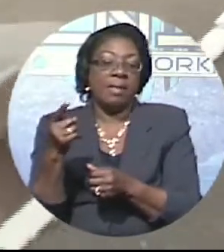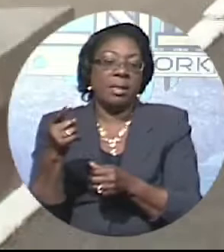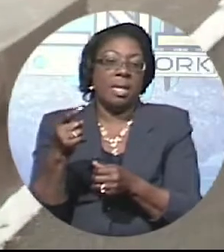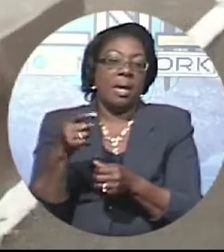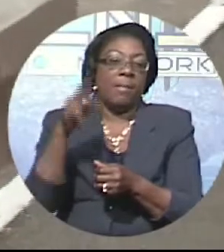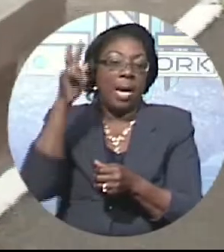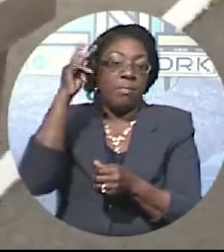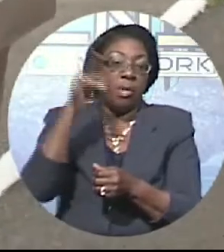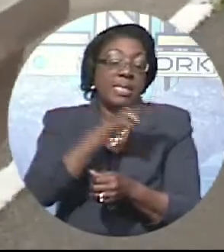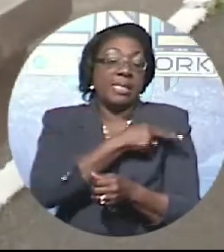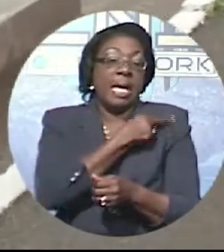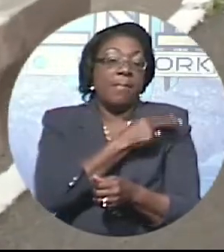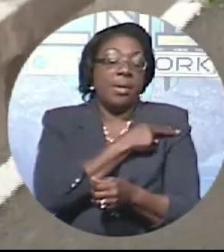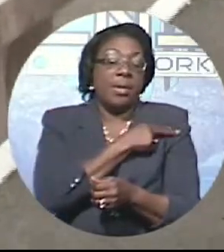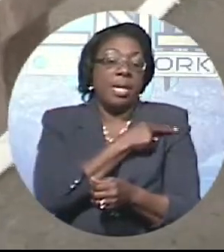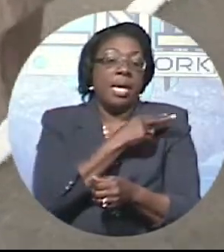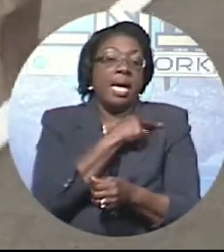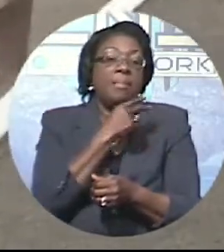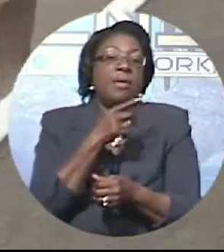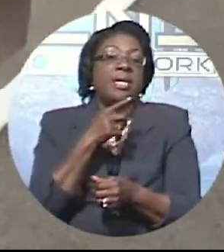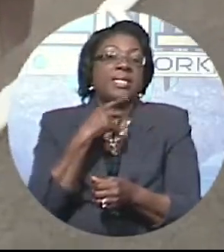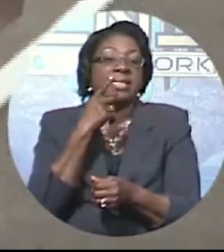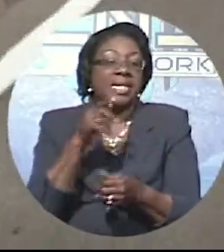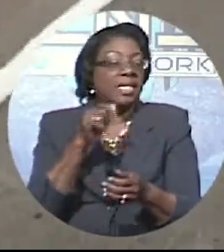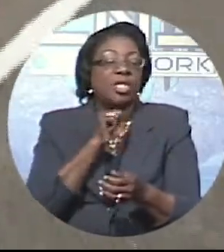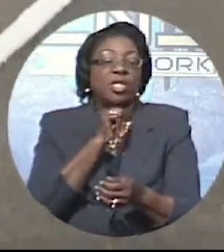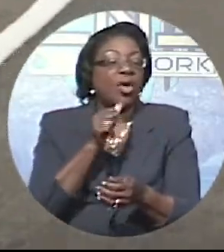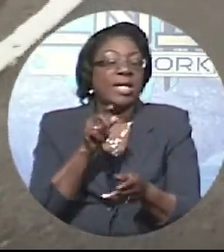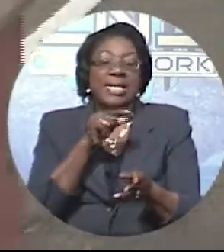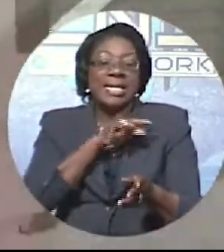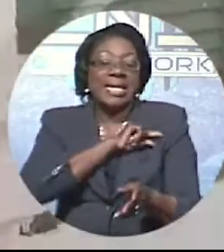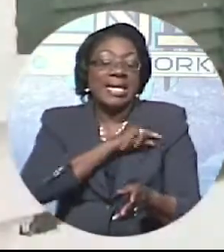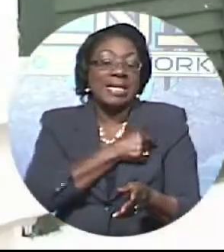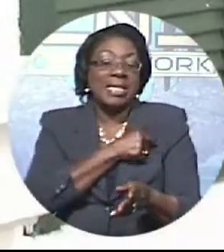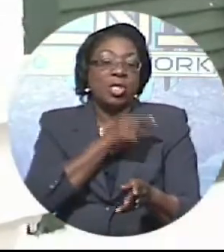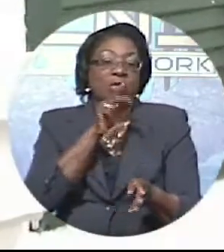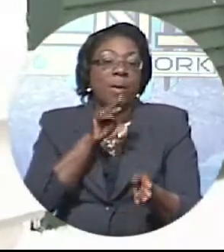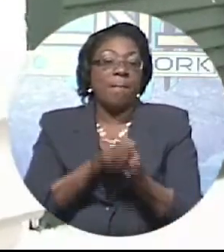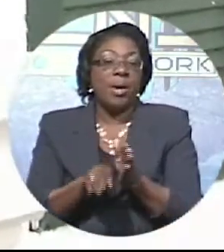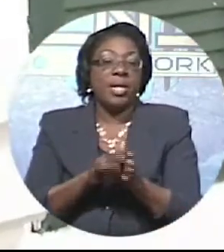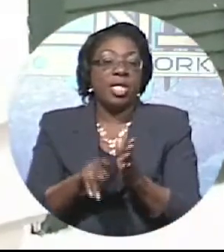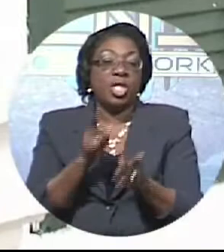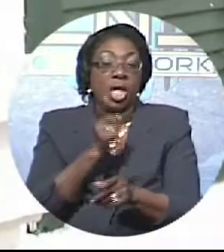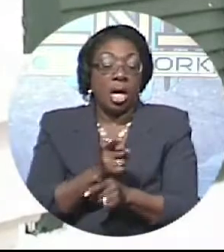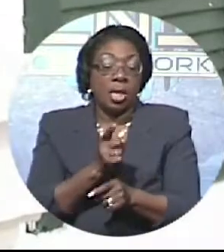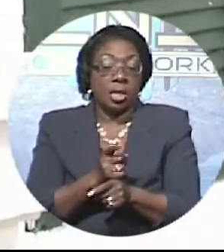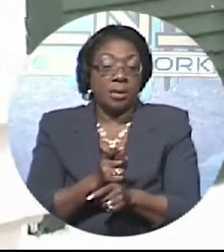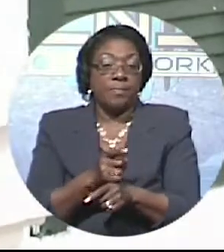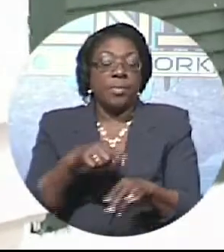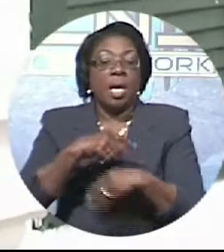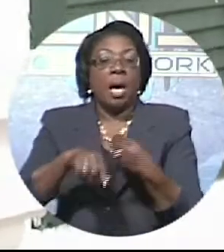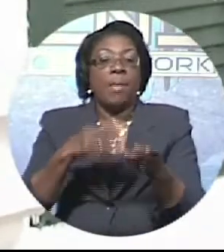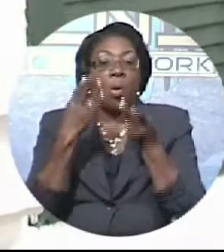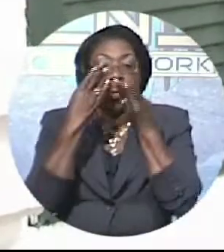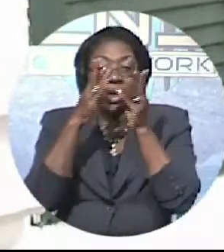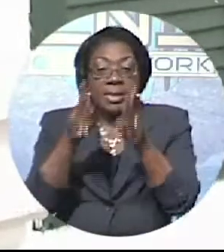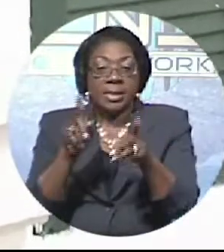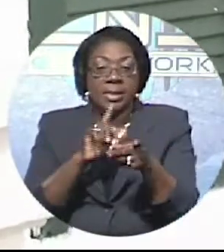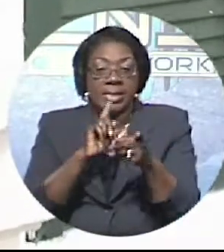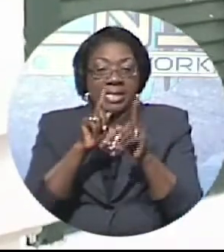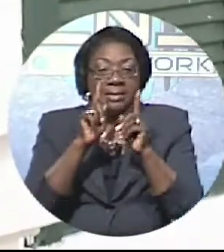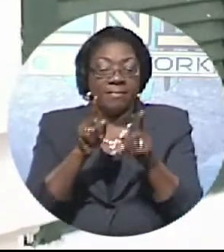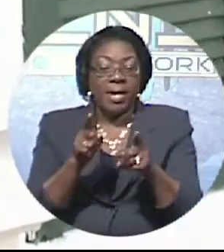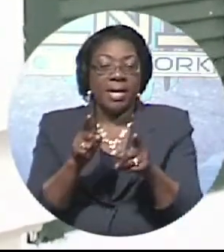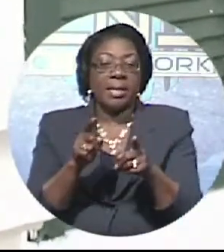domestic dispute. Hepburn has pleaded not guilty to the murder charge. Among the witnesses testifying, two forensic lab employees